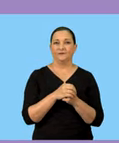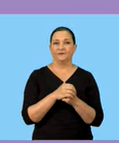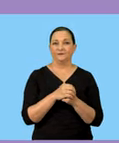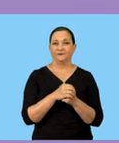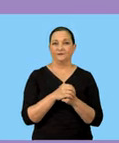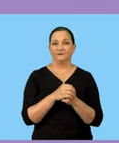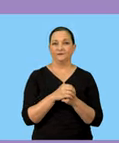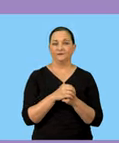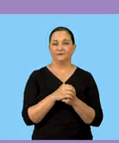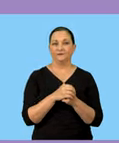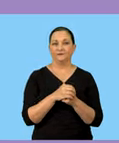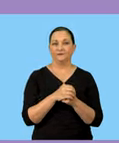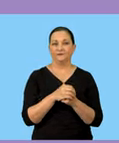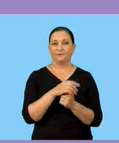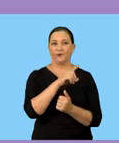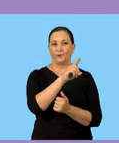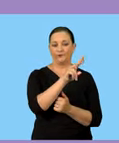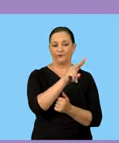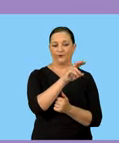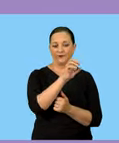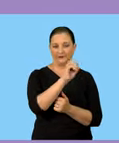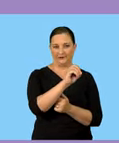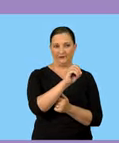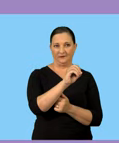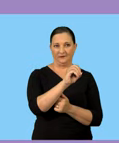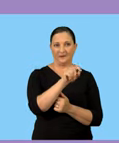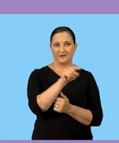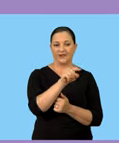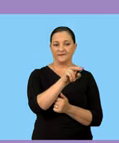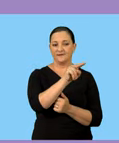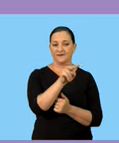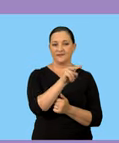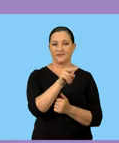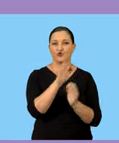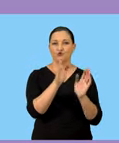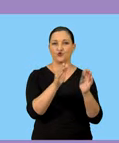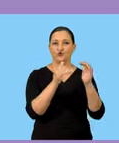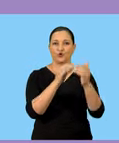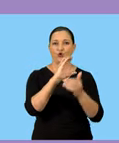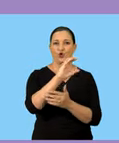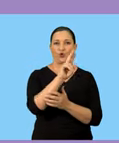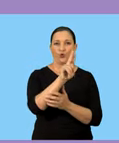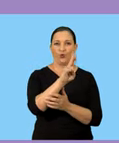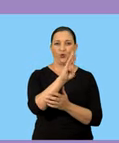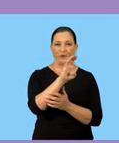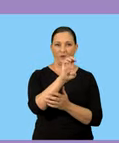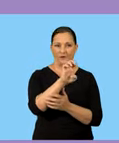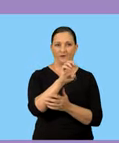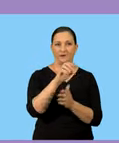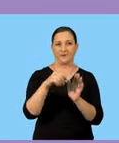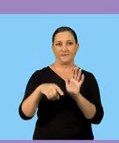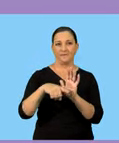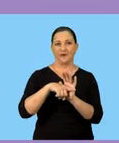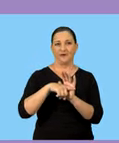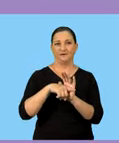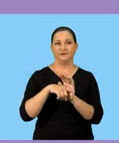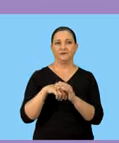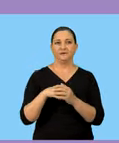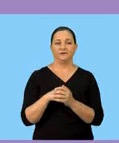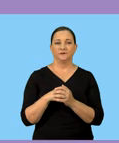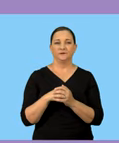that way because we are multiplying with a constant. So 120z cubed